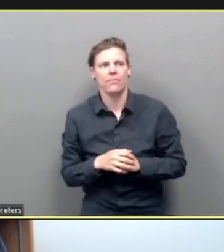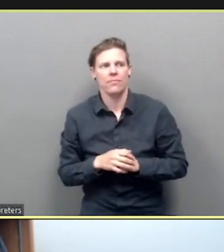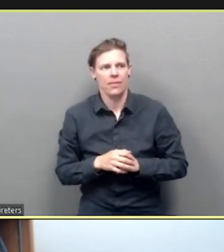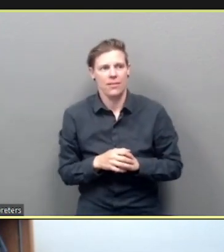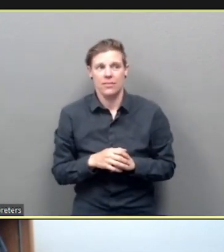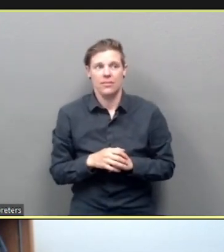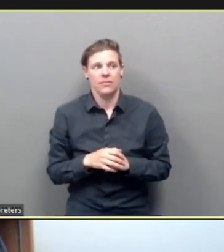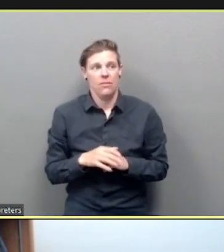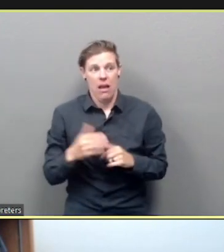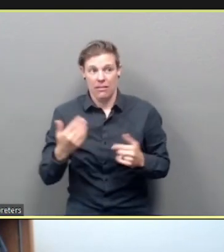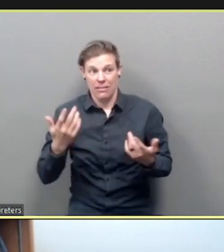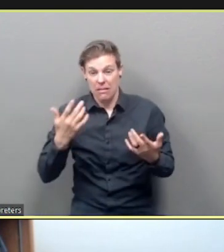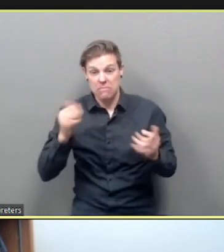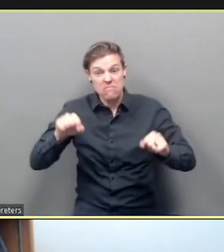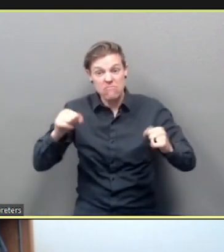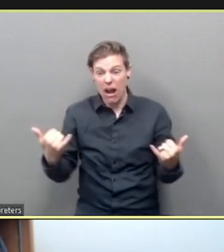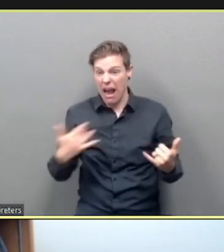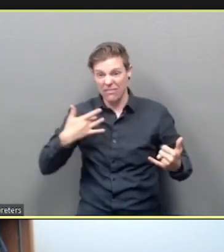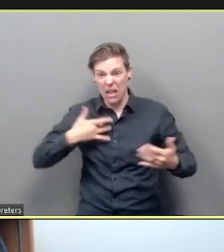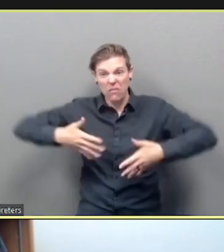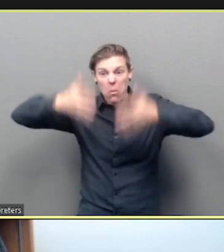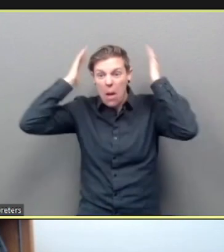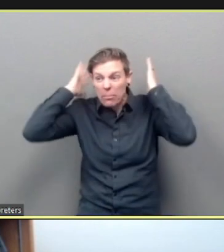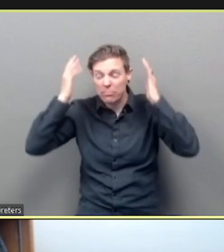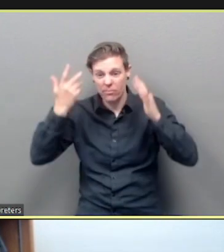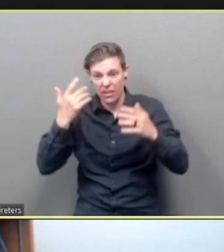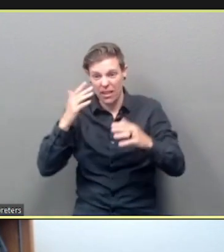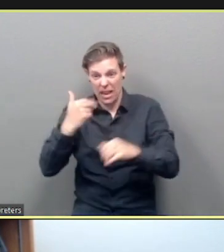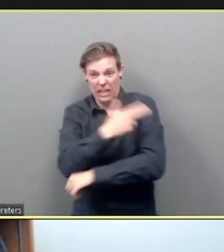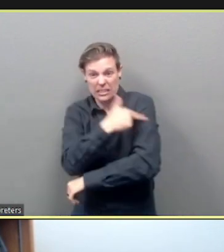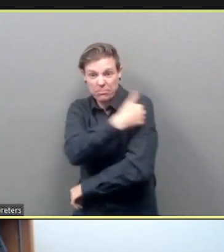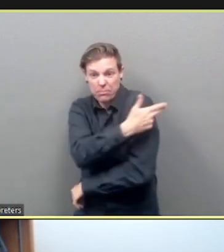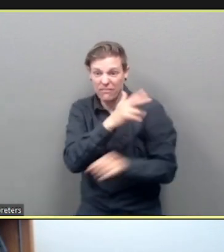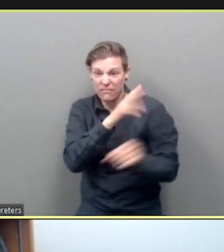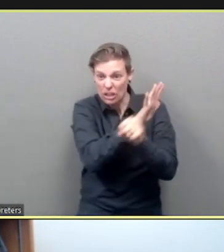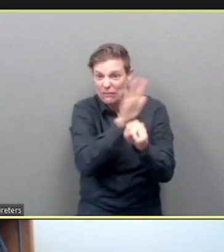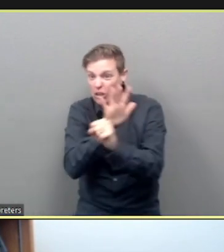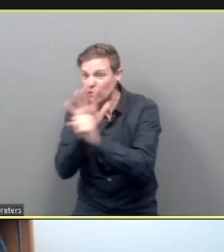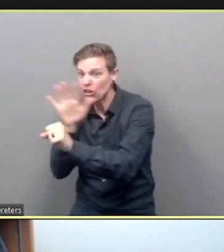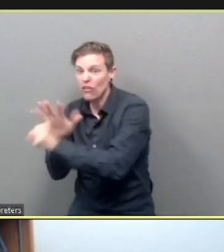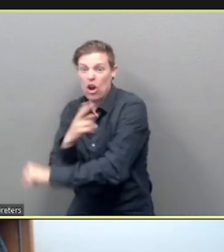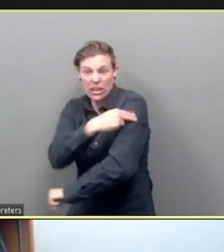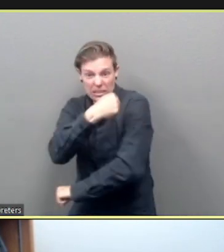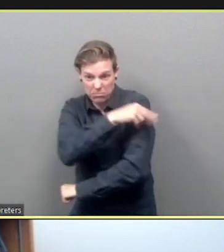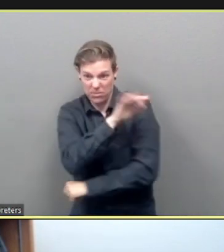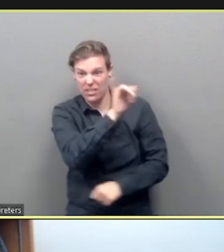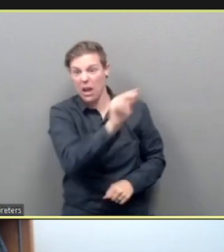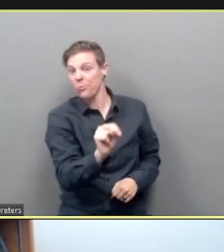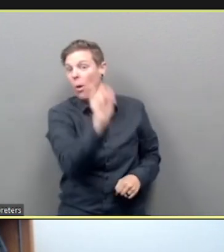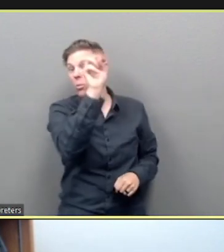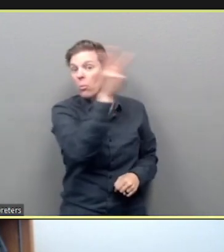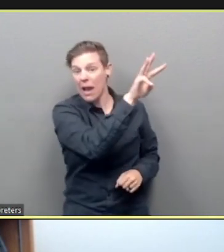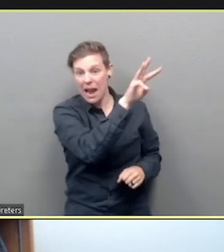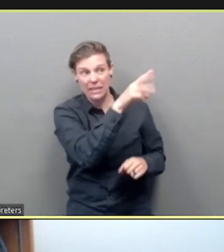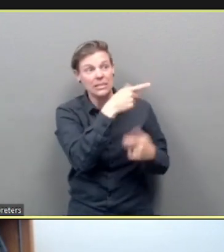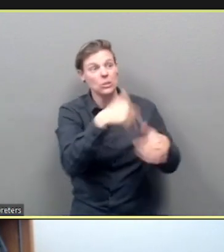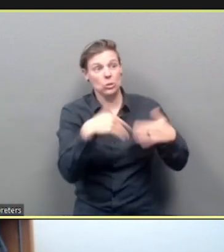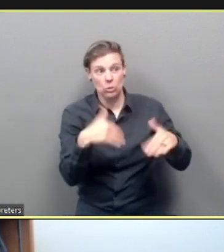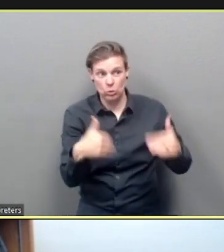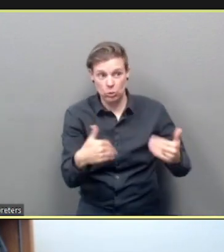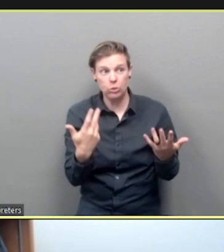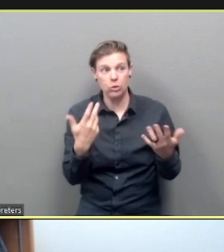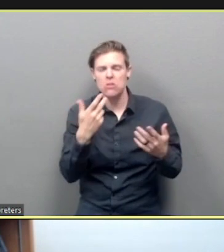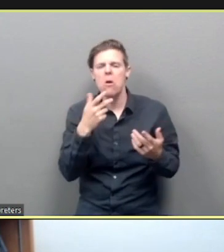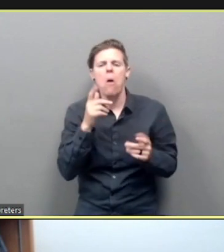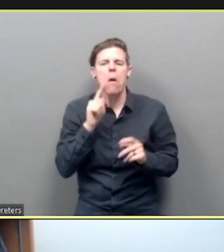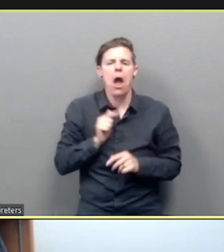overloaded the hospital system there in the region. And I think Dr. Grace will talk more about that. We did give you an